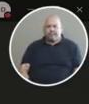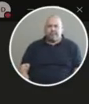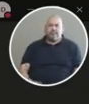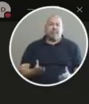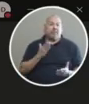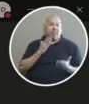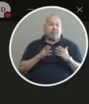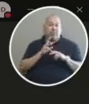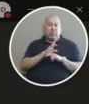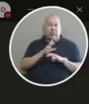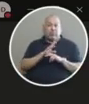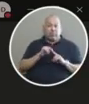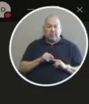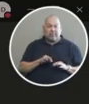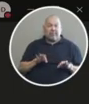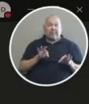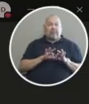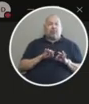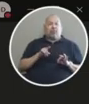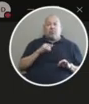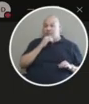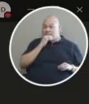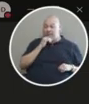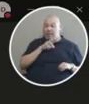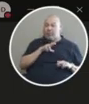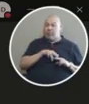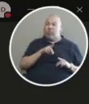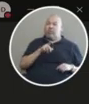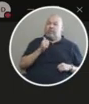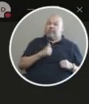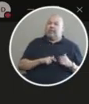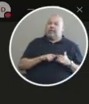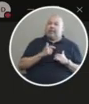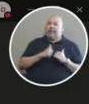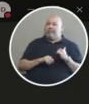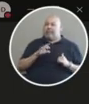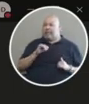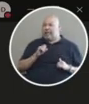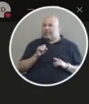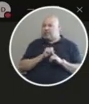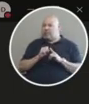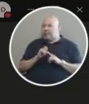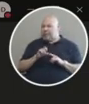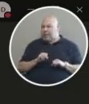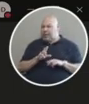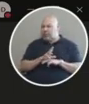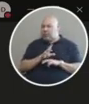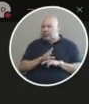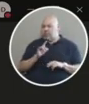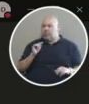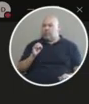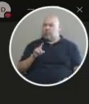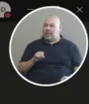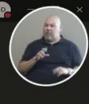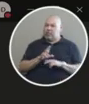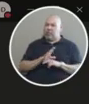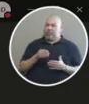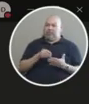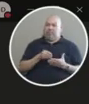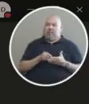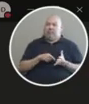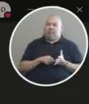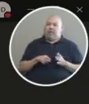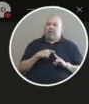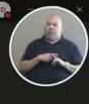used essentially when, of course, each is on a case-by-case basis, but they can use this money to